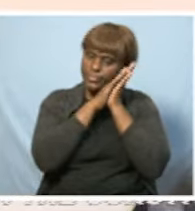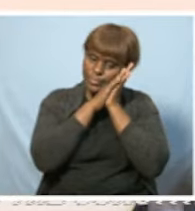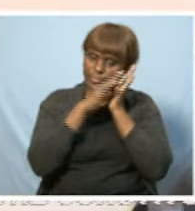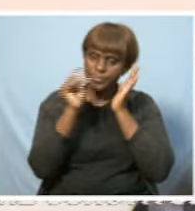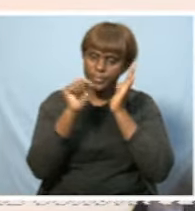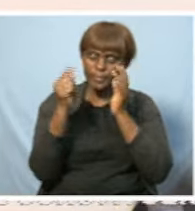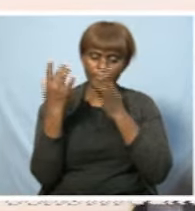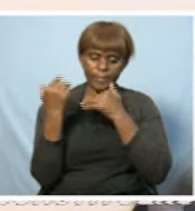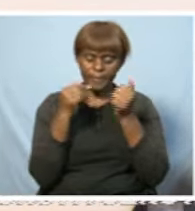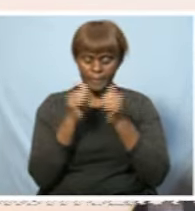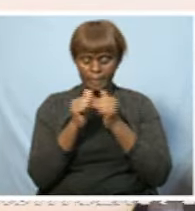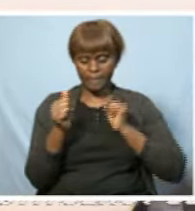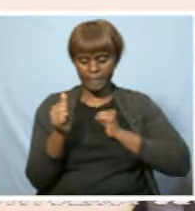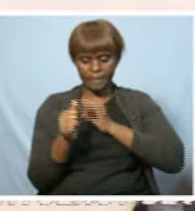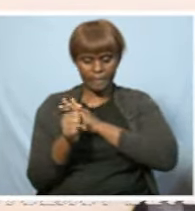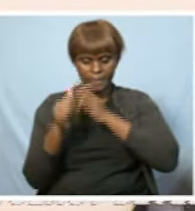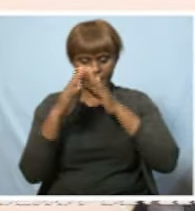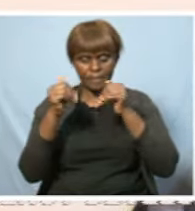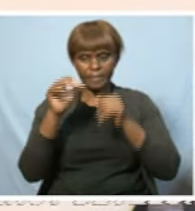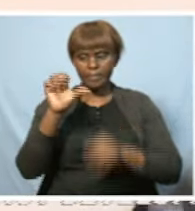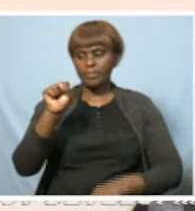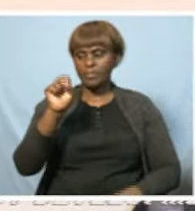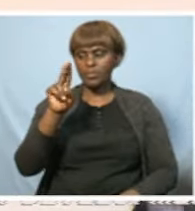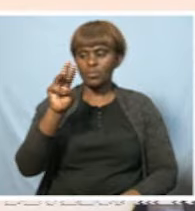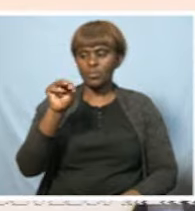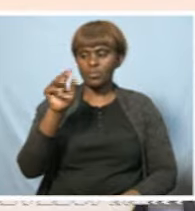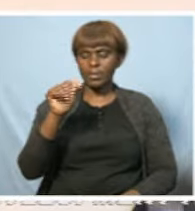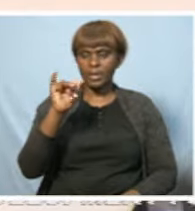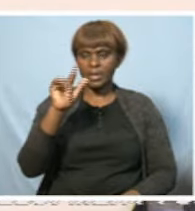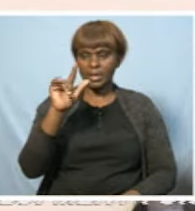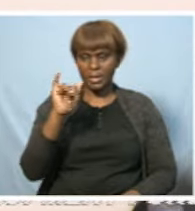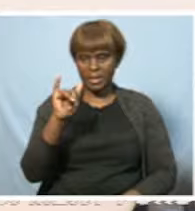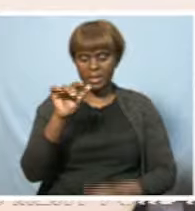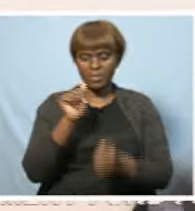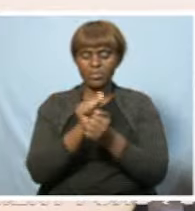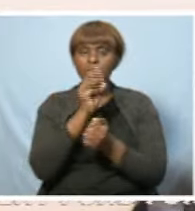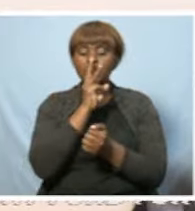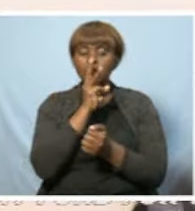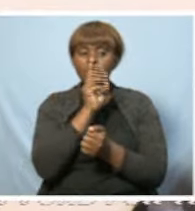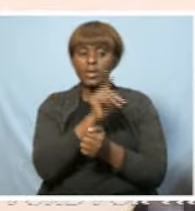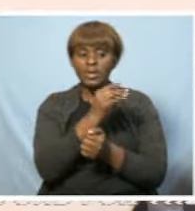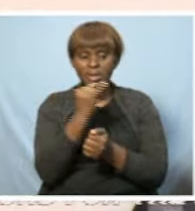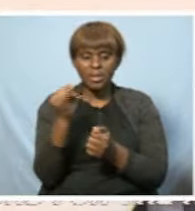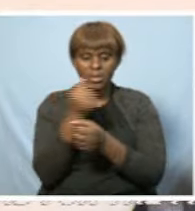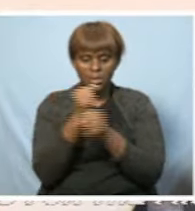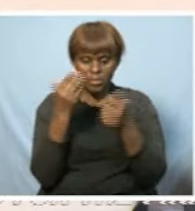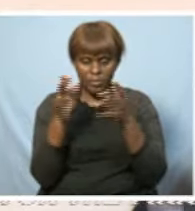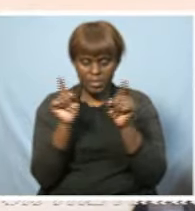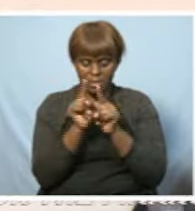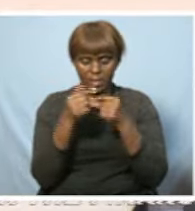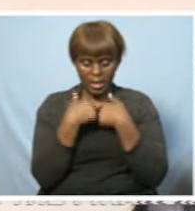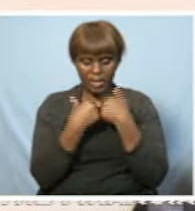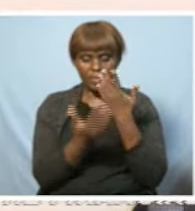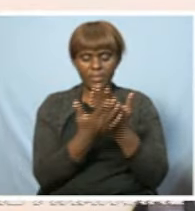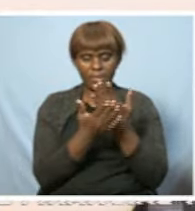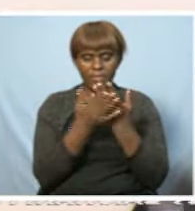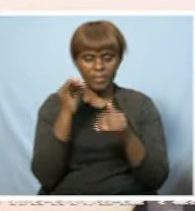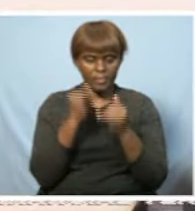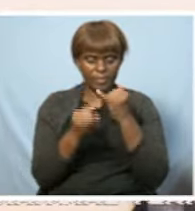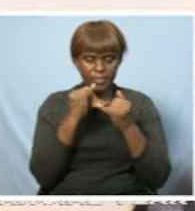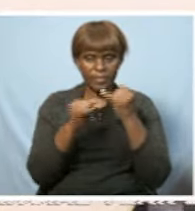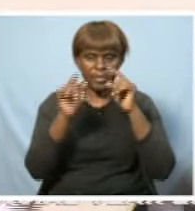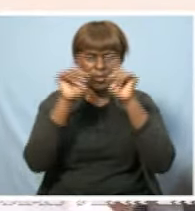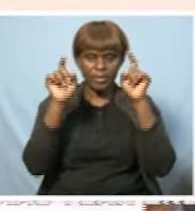staff houses at Zumaire and water reticulation. Chair, this issue was resolved, and we have also attached a completion